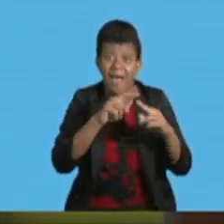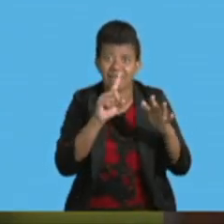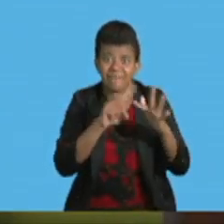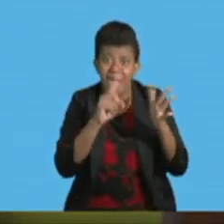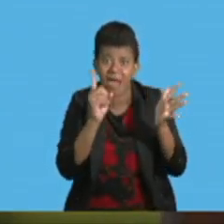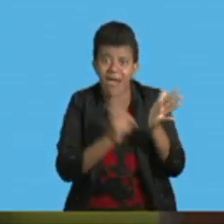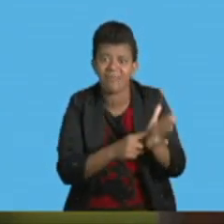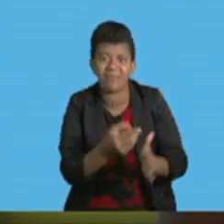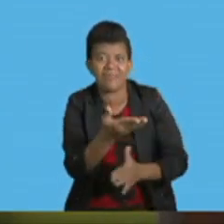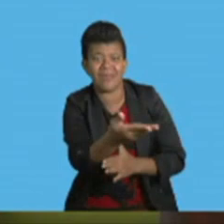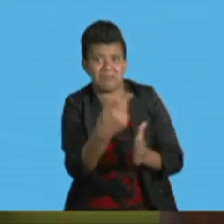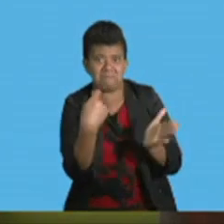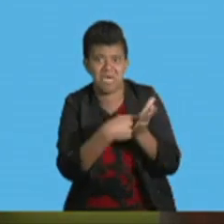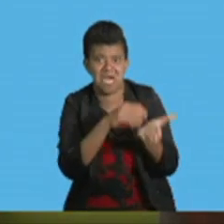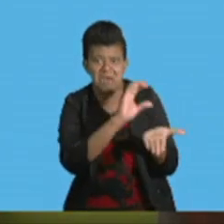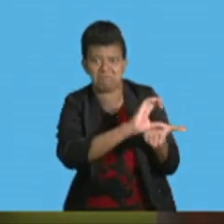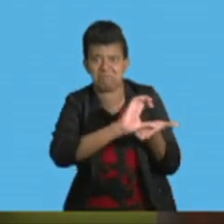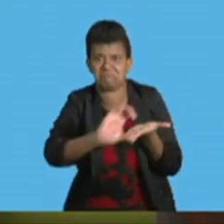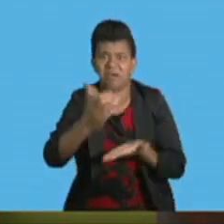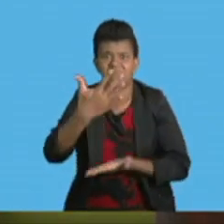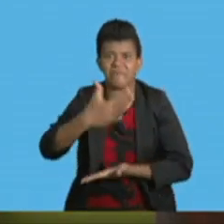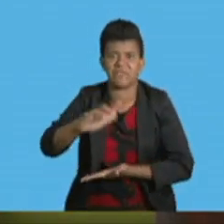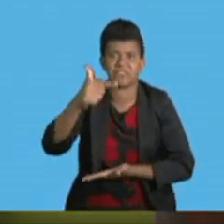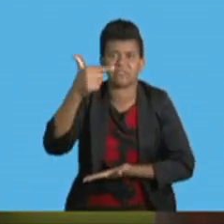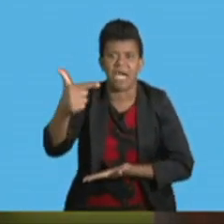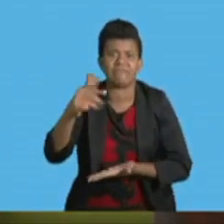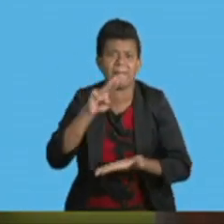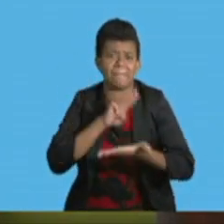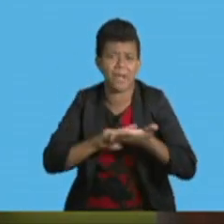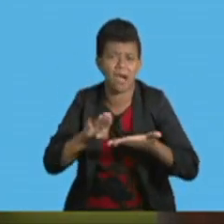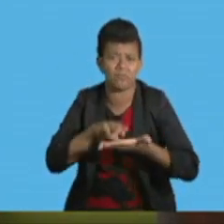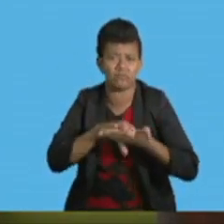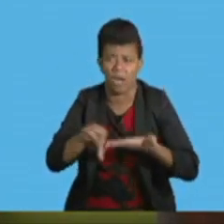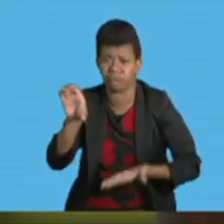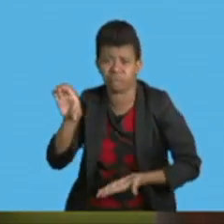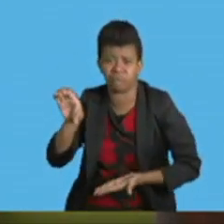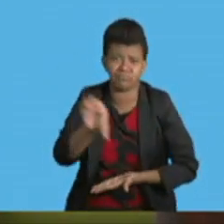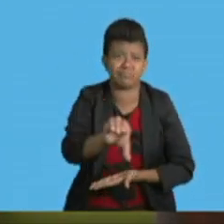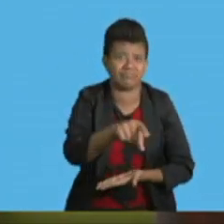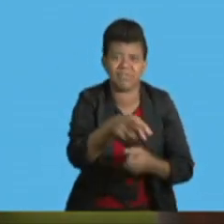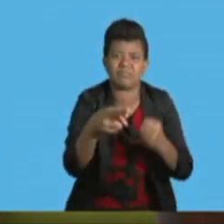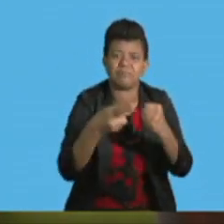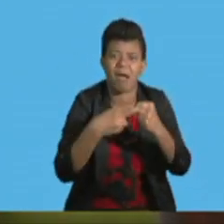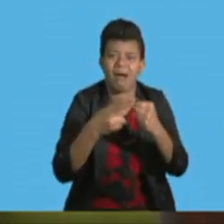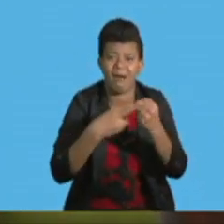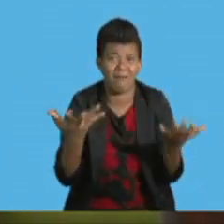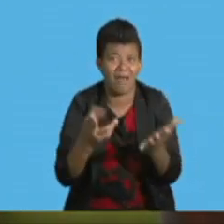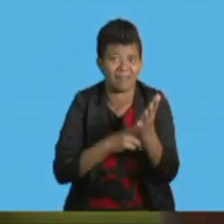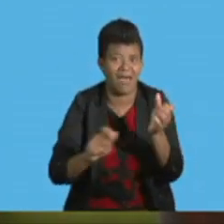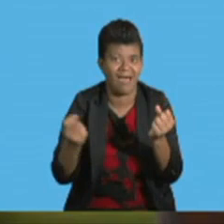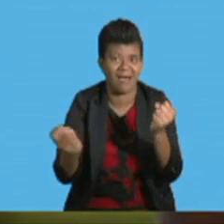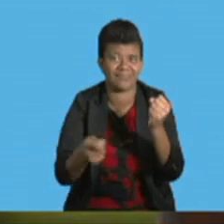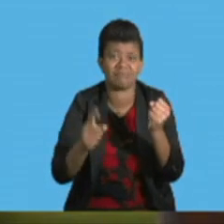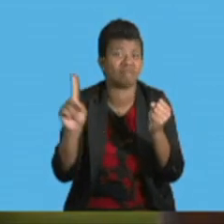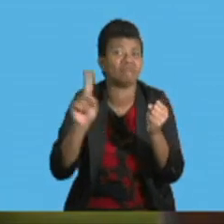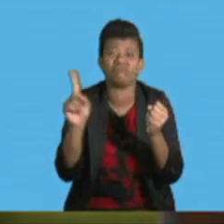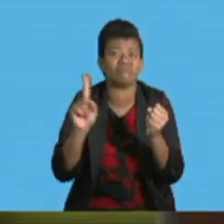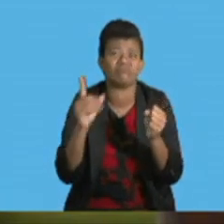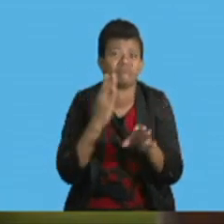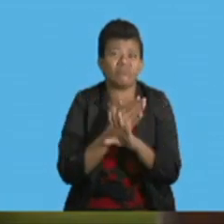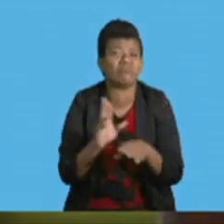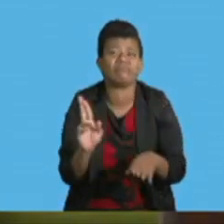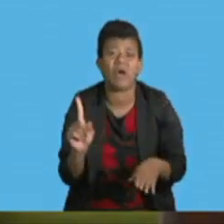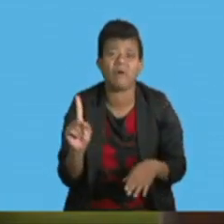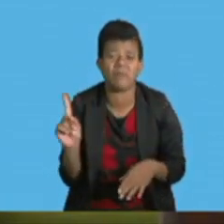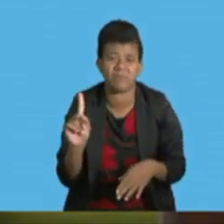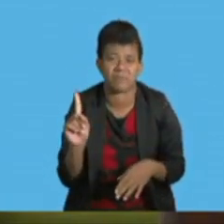million on these refurbishment works. What has this work consisted of? The main components of the work that were carried out were